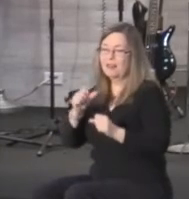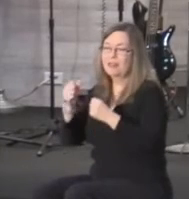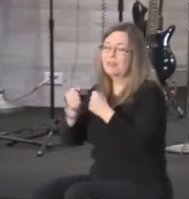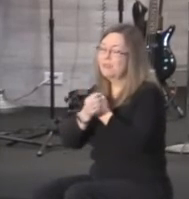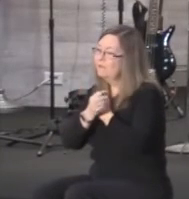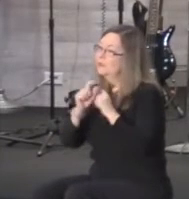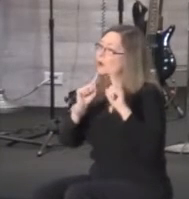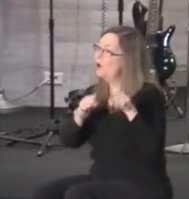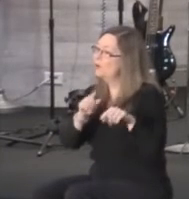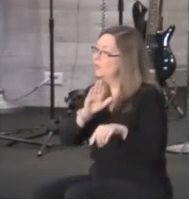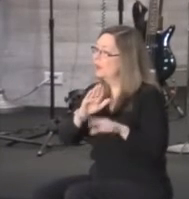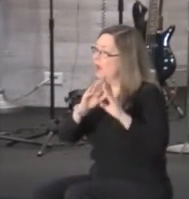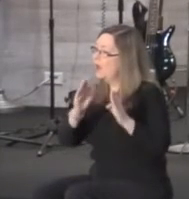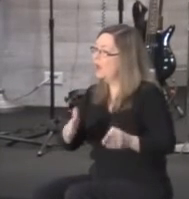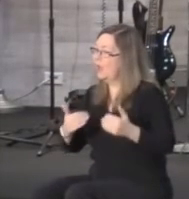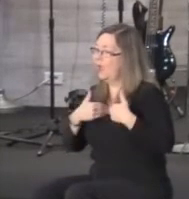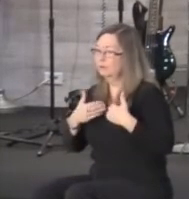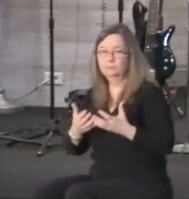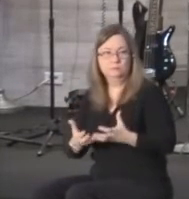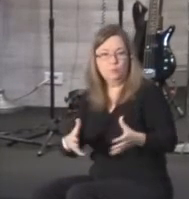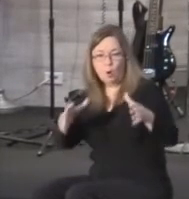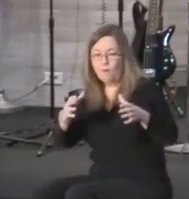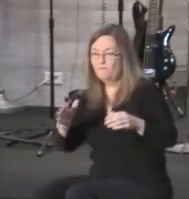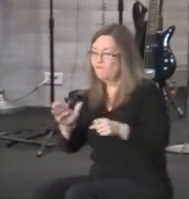over there, and they had this little bowl there full of chocolates.